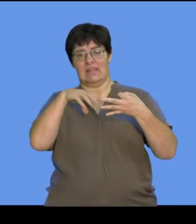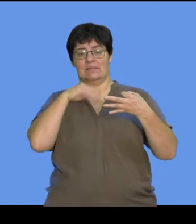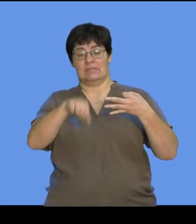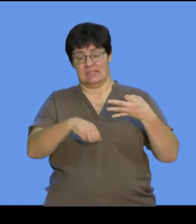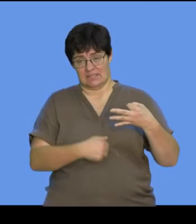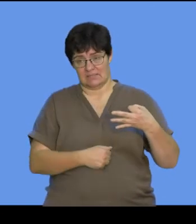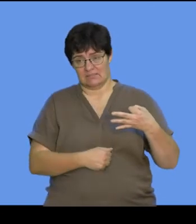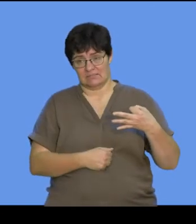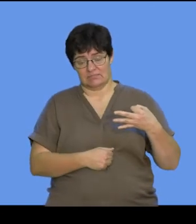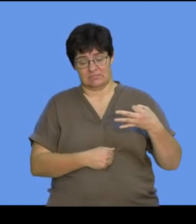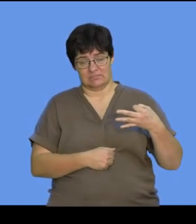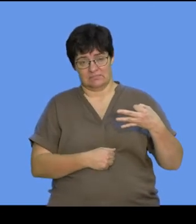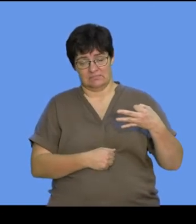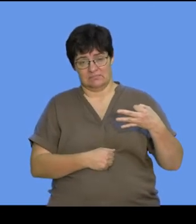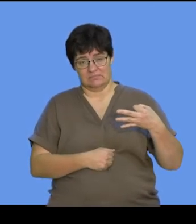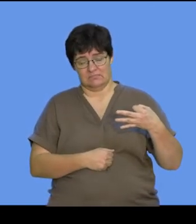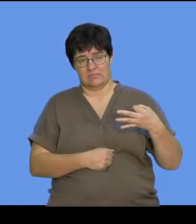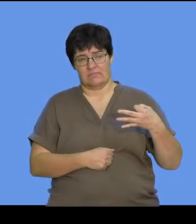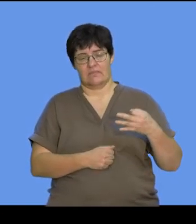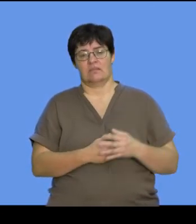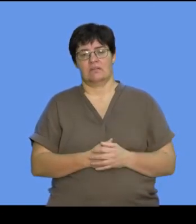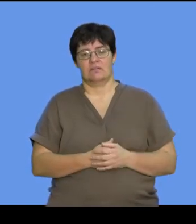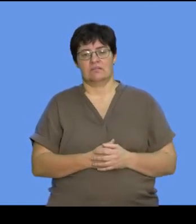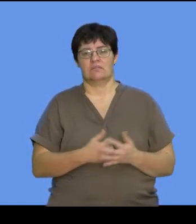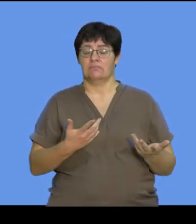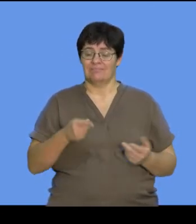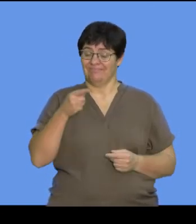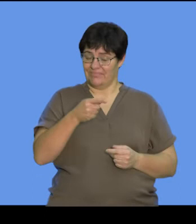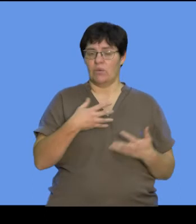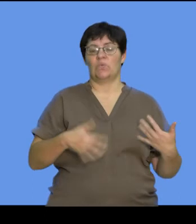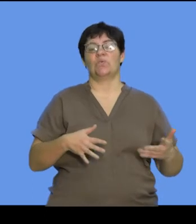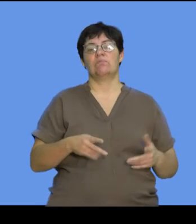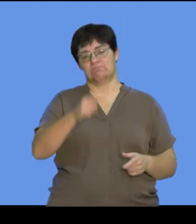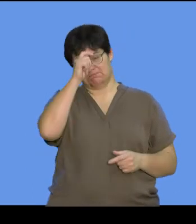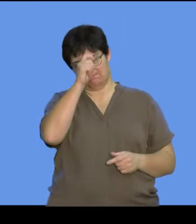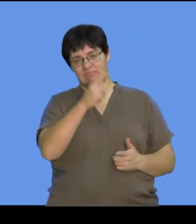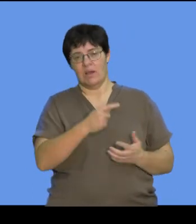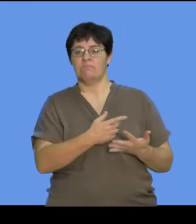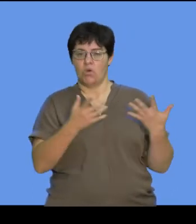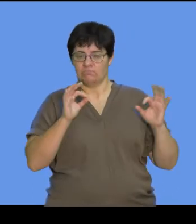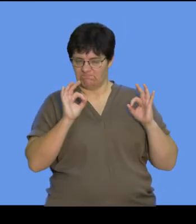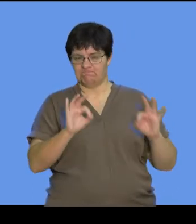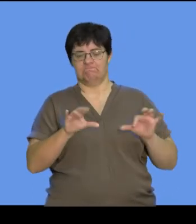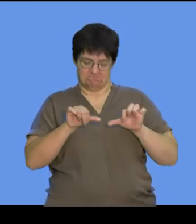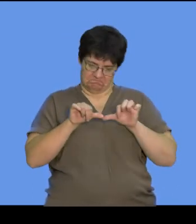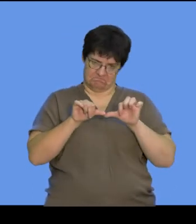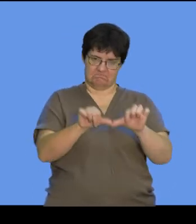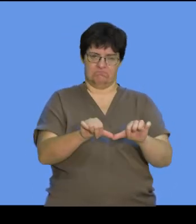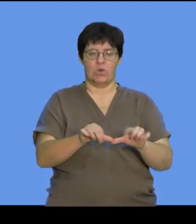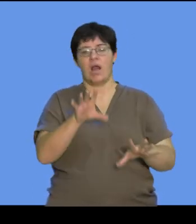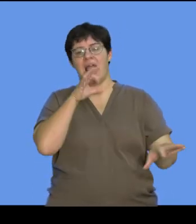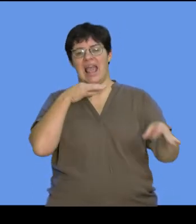accepted, whereas this model, the semi-conservative, is the one that is recognized as the most consistent model